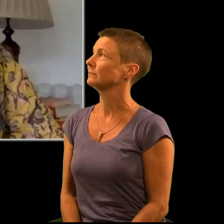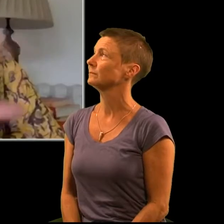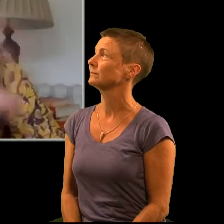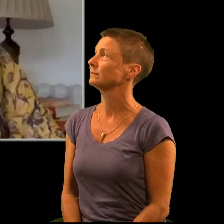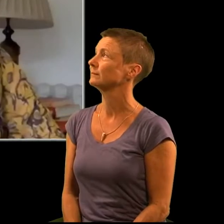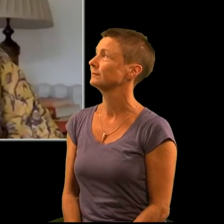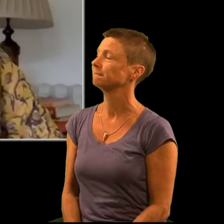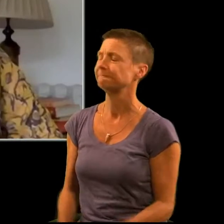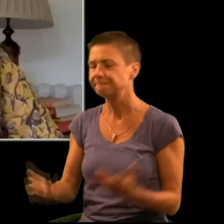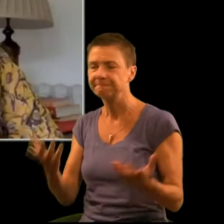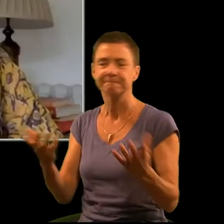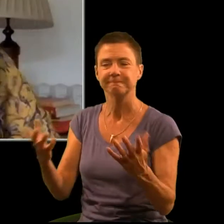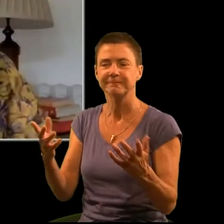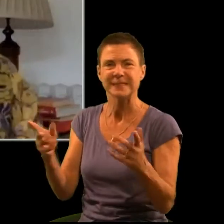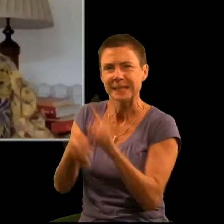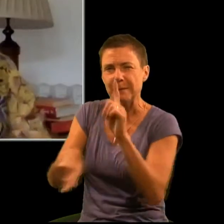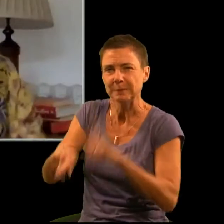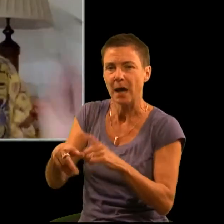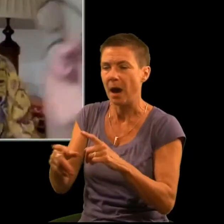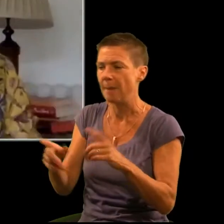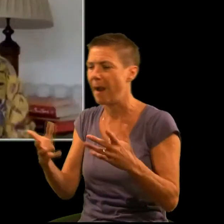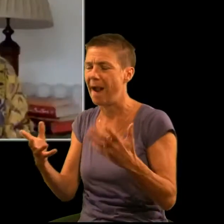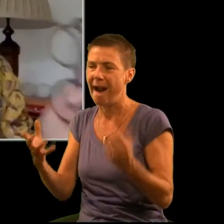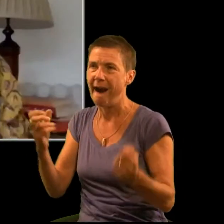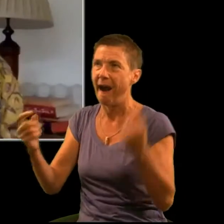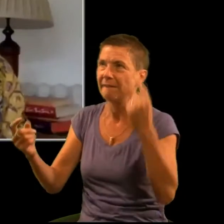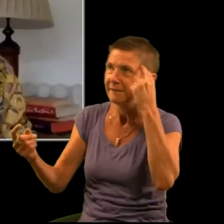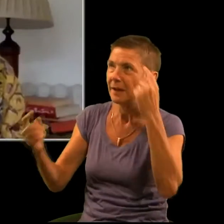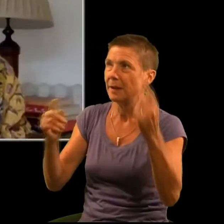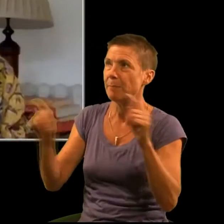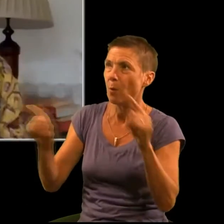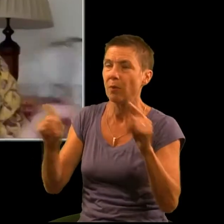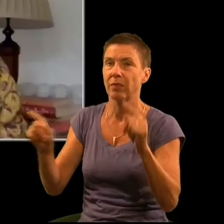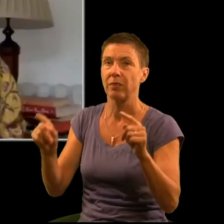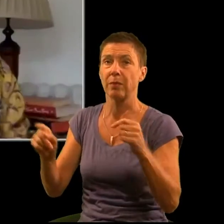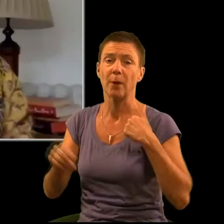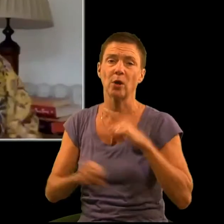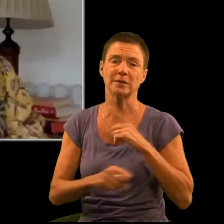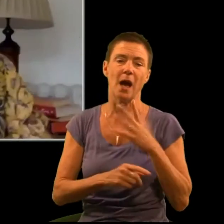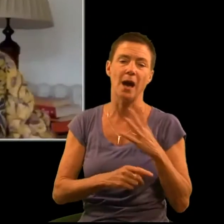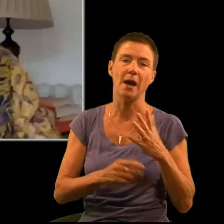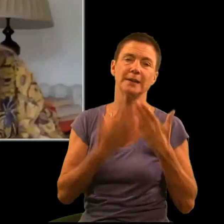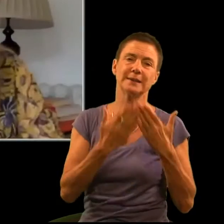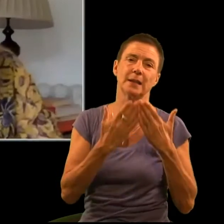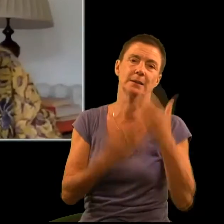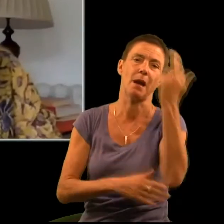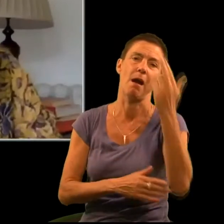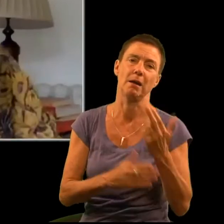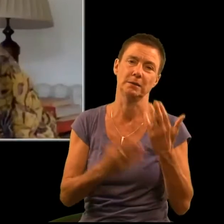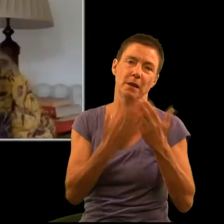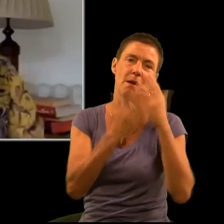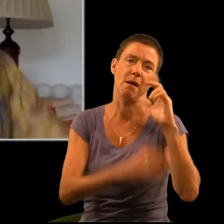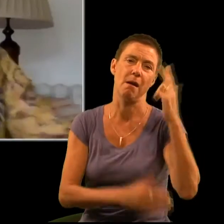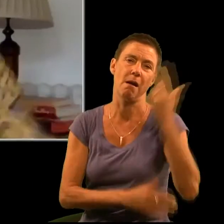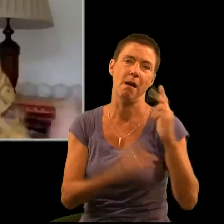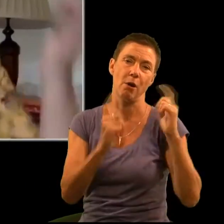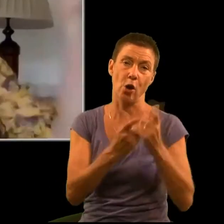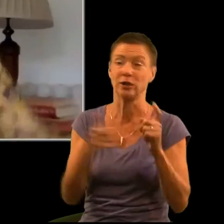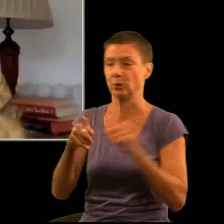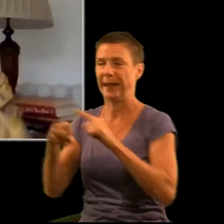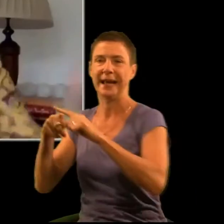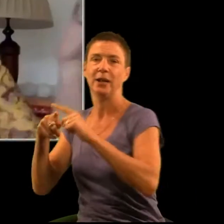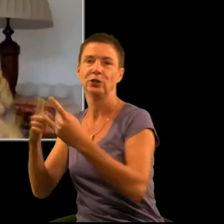I do it sort of simultaneously. I come from both backgrounds. I went to art school as well as reading English at university, so I really